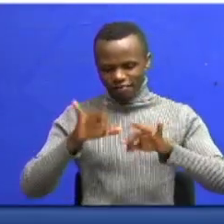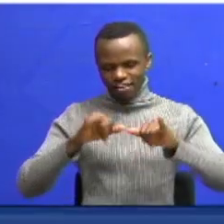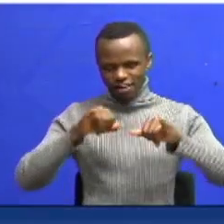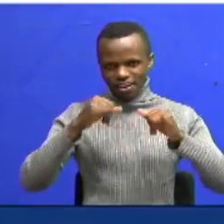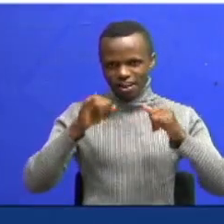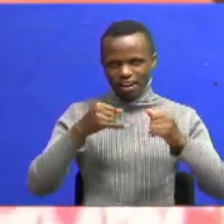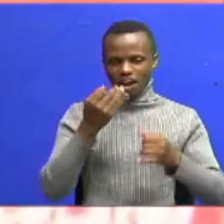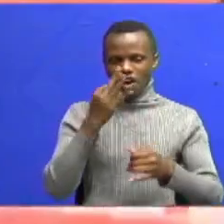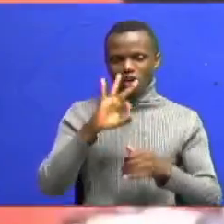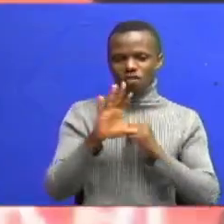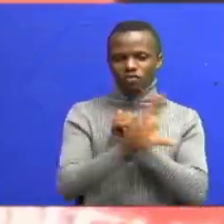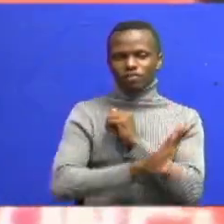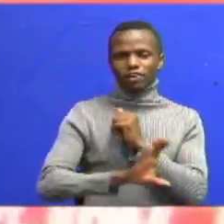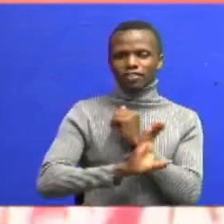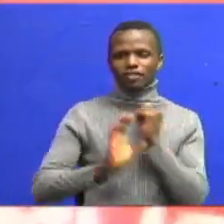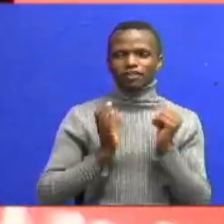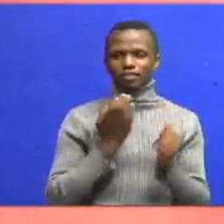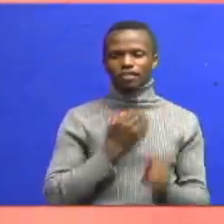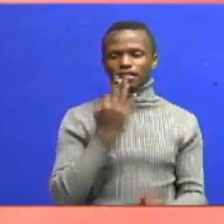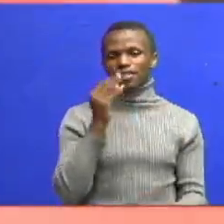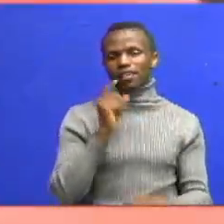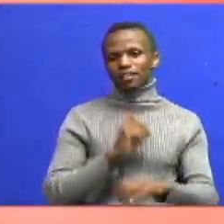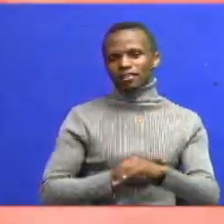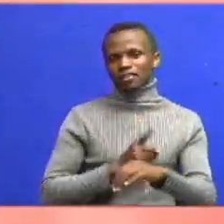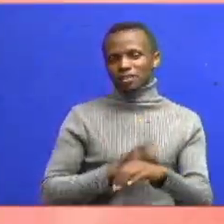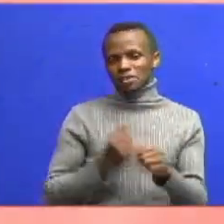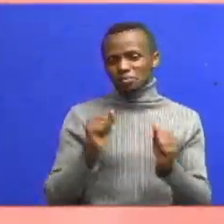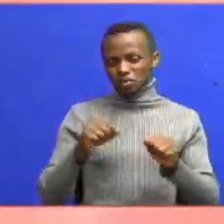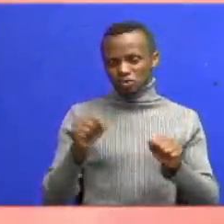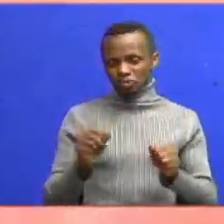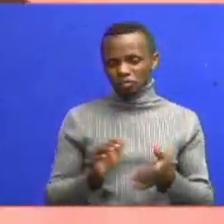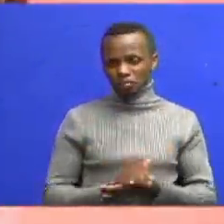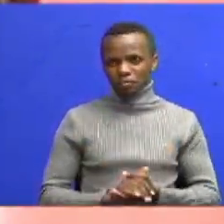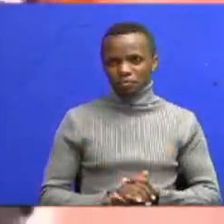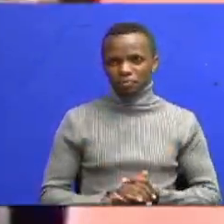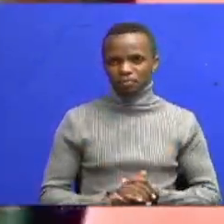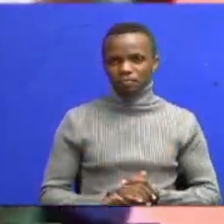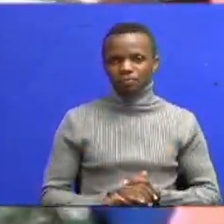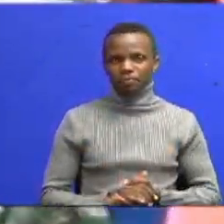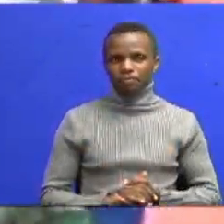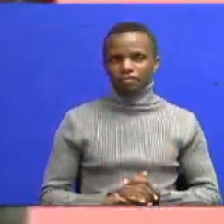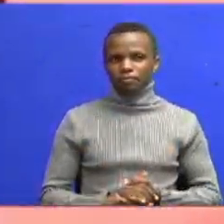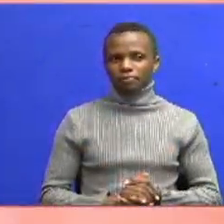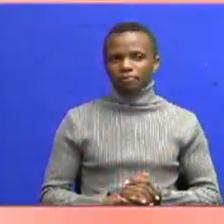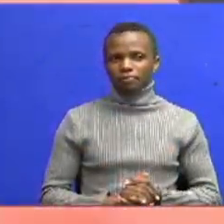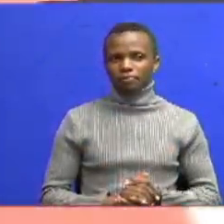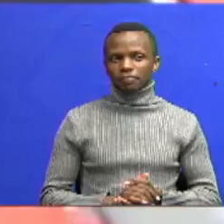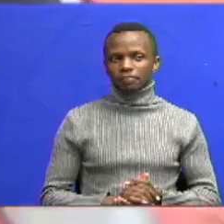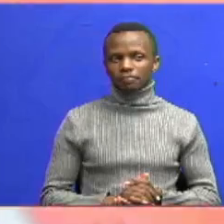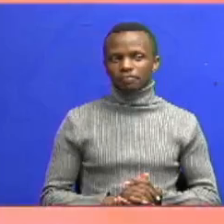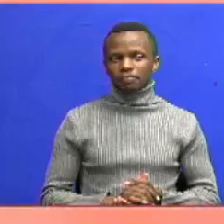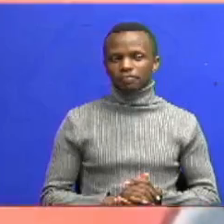country. Will the third time be the charm? Tracy Ocheng reporting for GBS News.